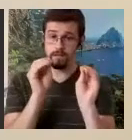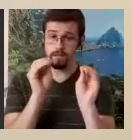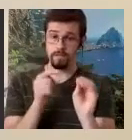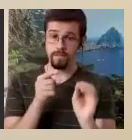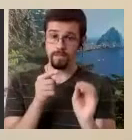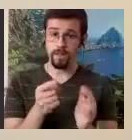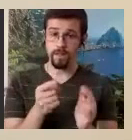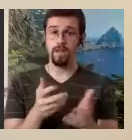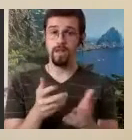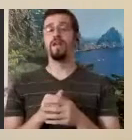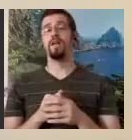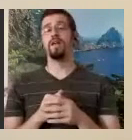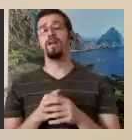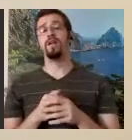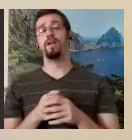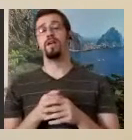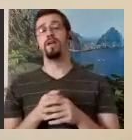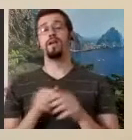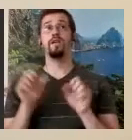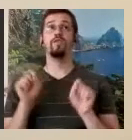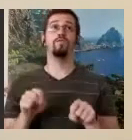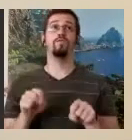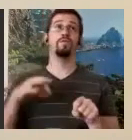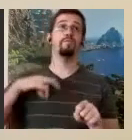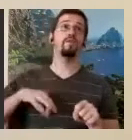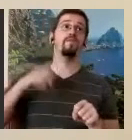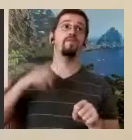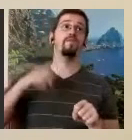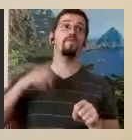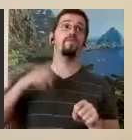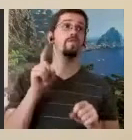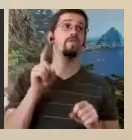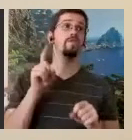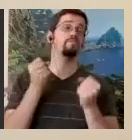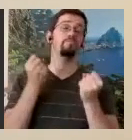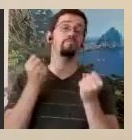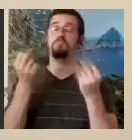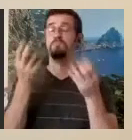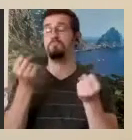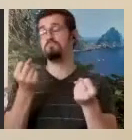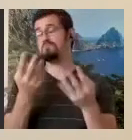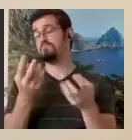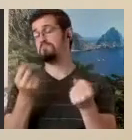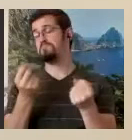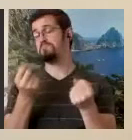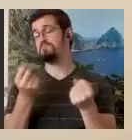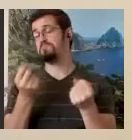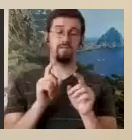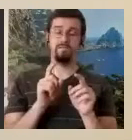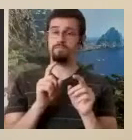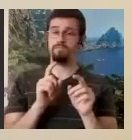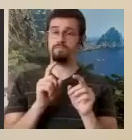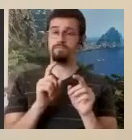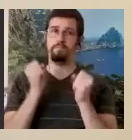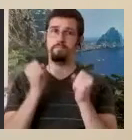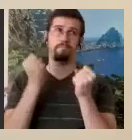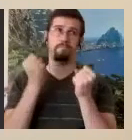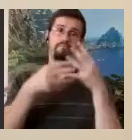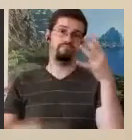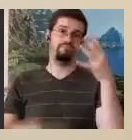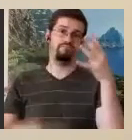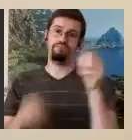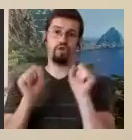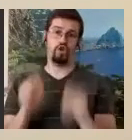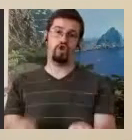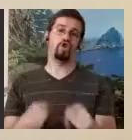don't know, speech therapy, many works to come out of this. So,